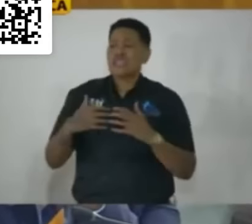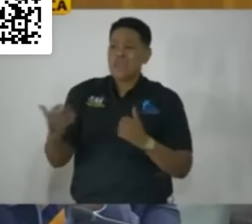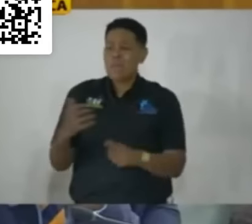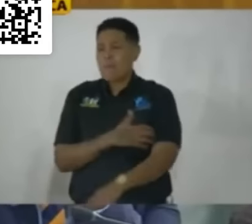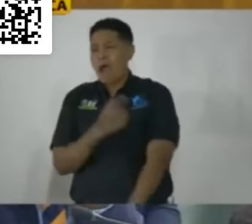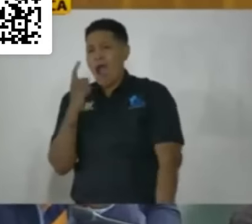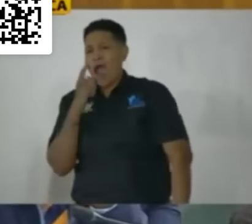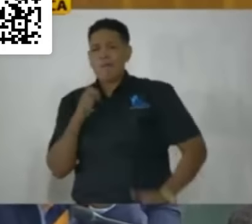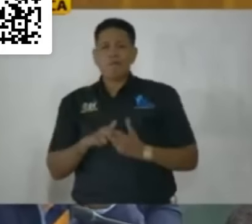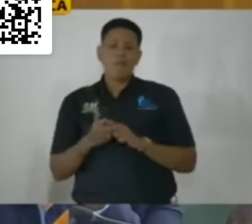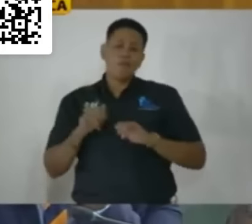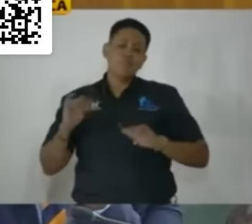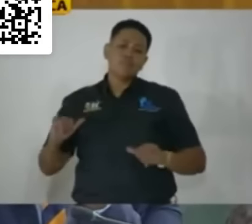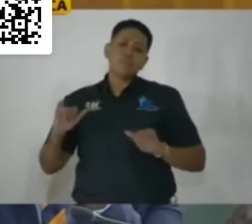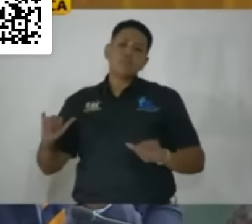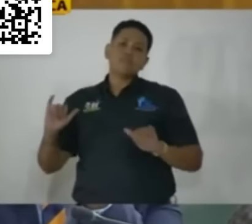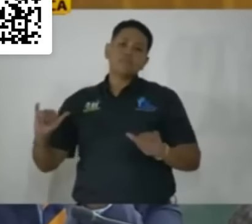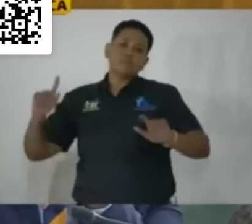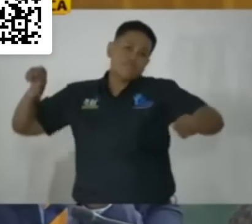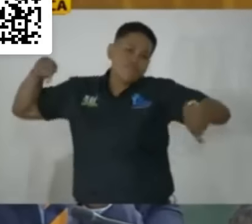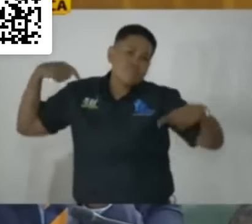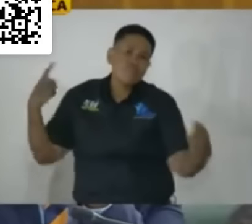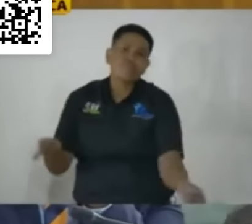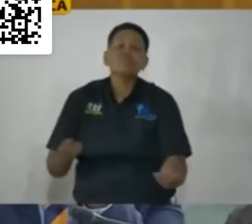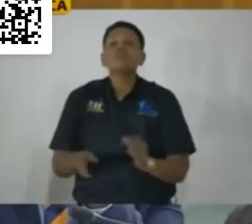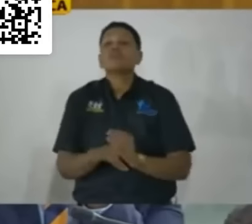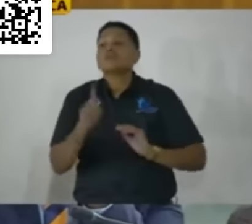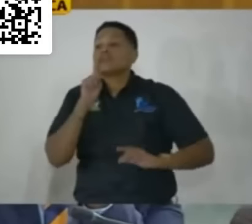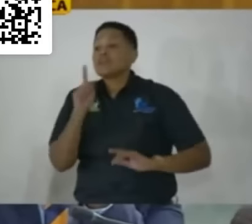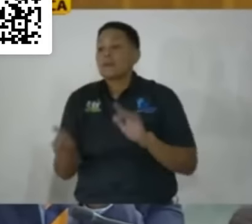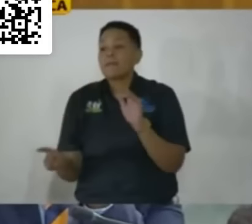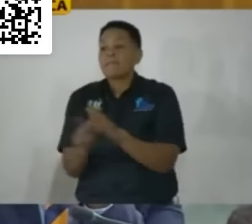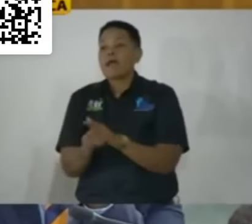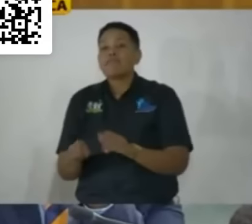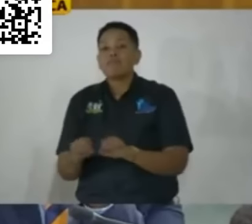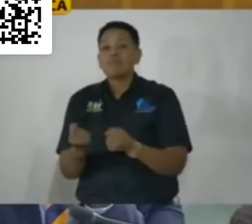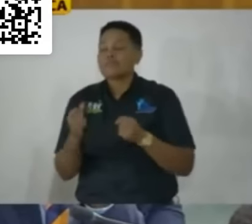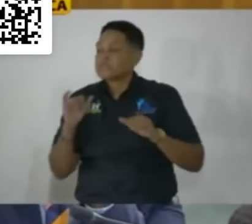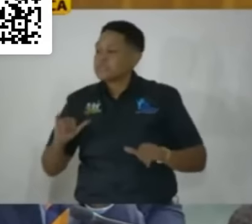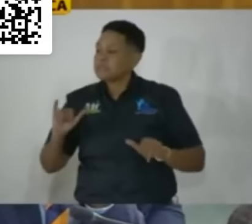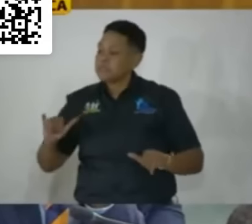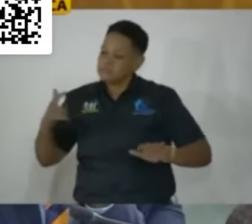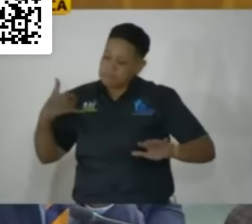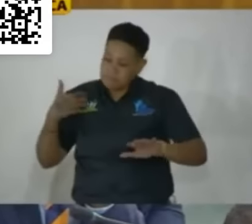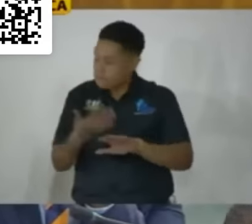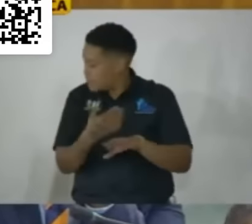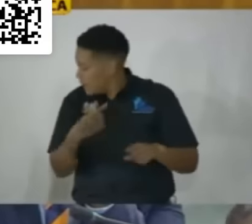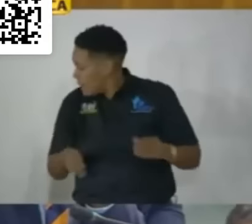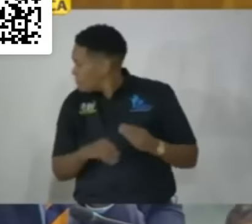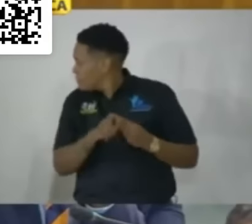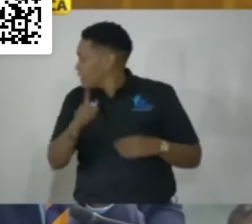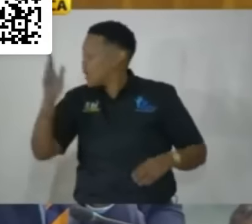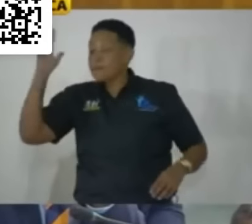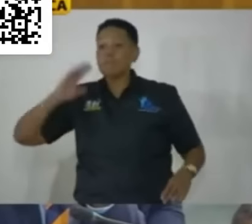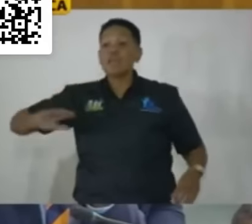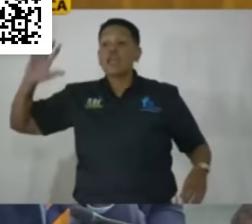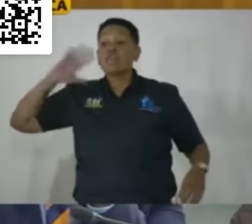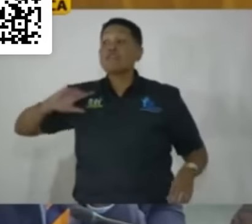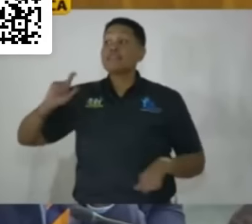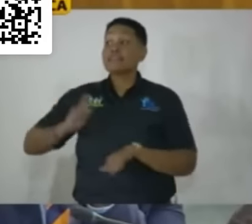seems to be a manifest breach of it. In its previous